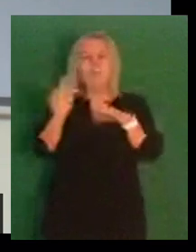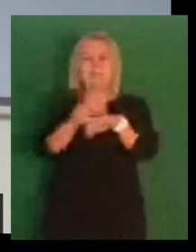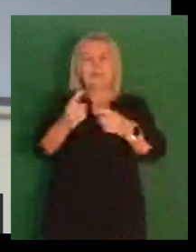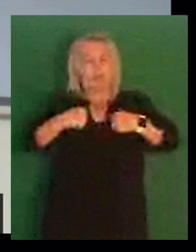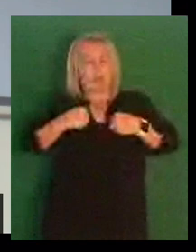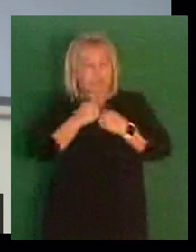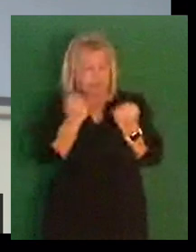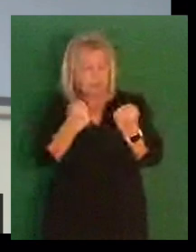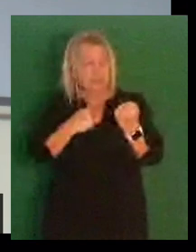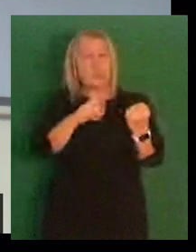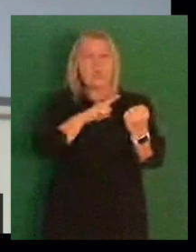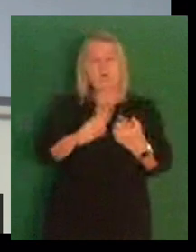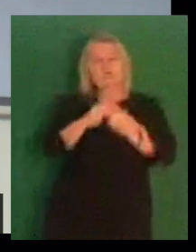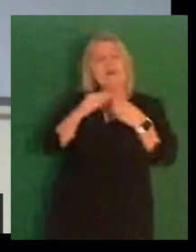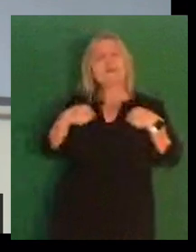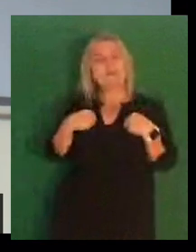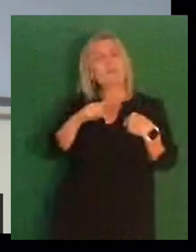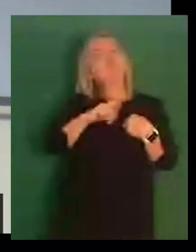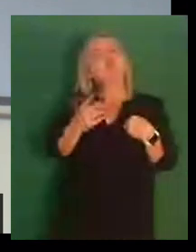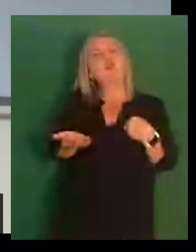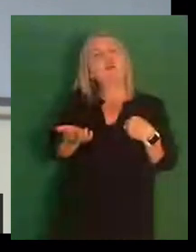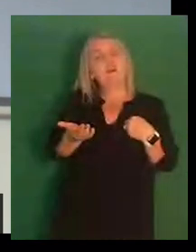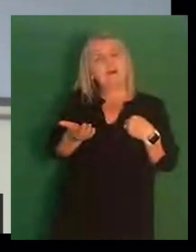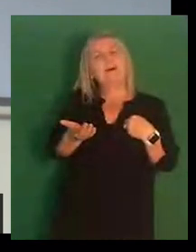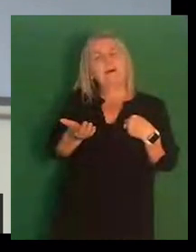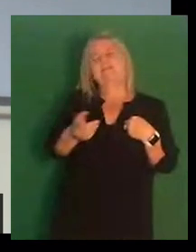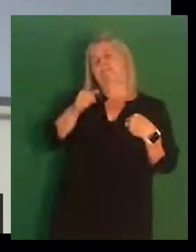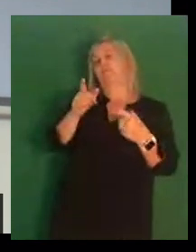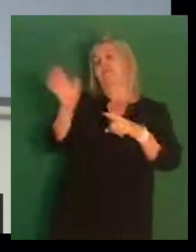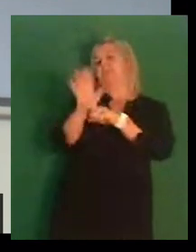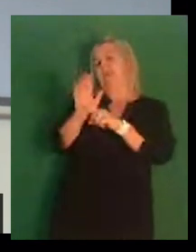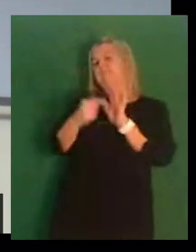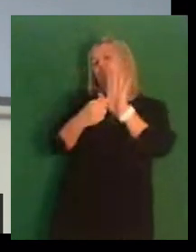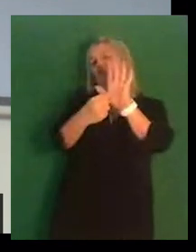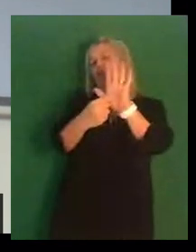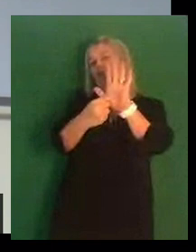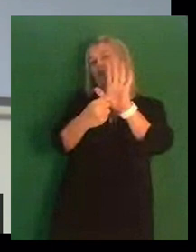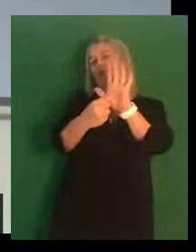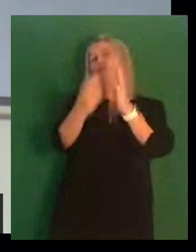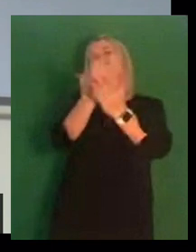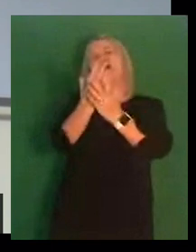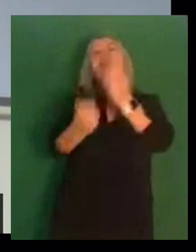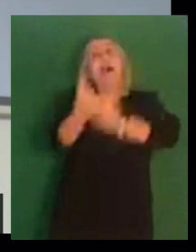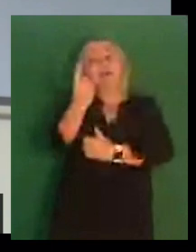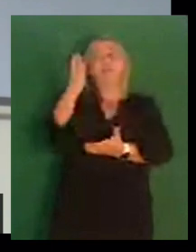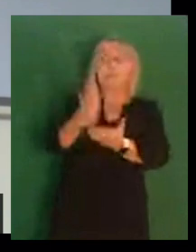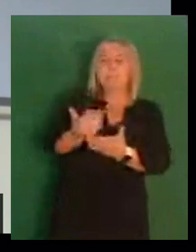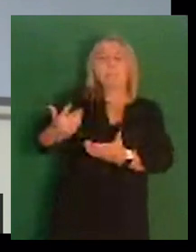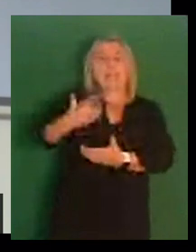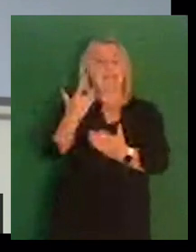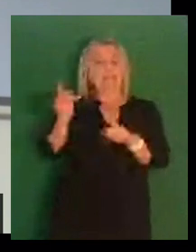theatre. So the film shows the kind of back stages of the theatre and evokes the